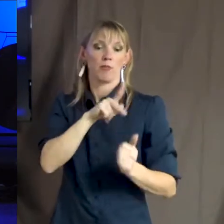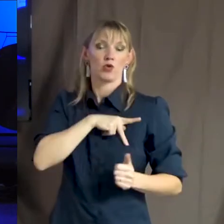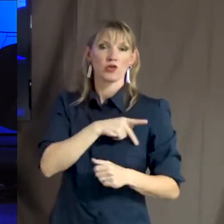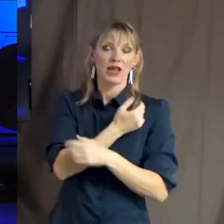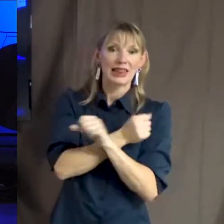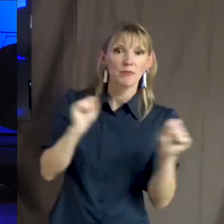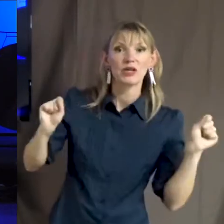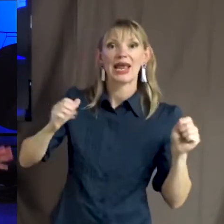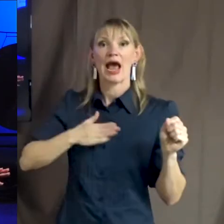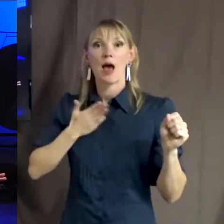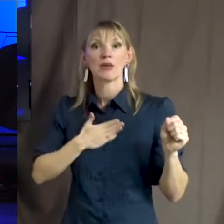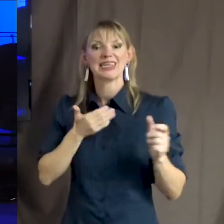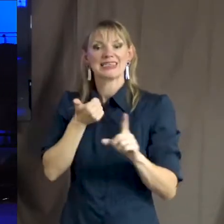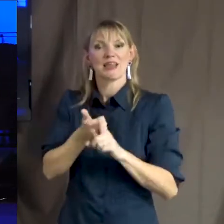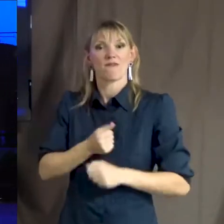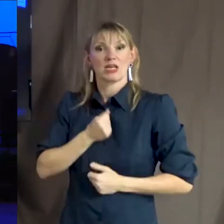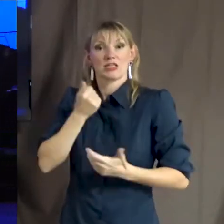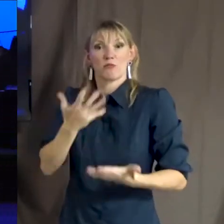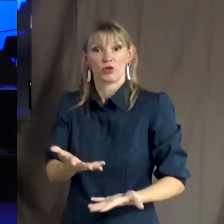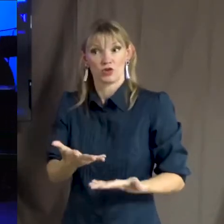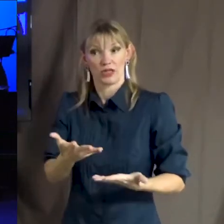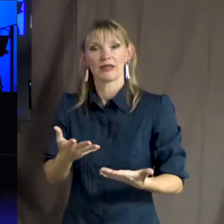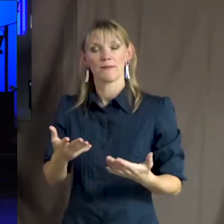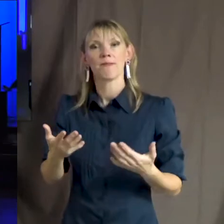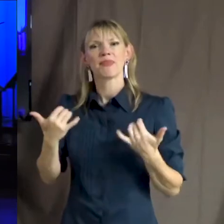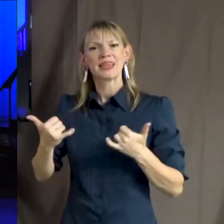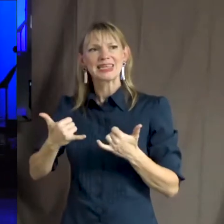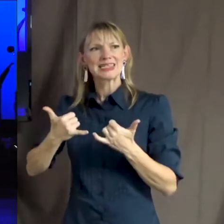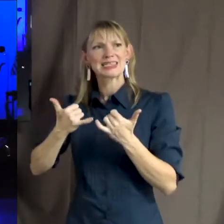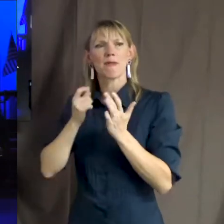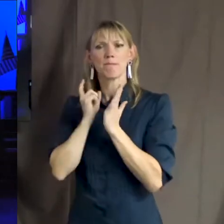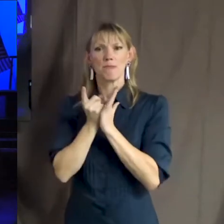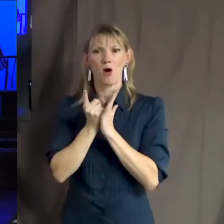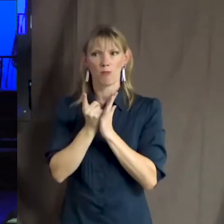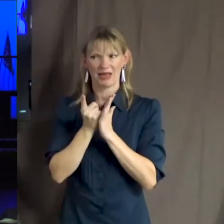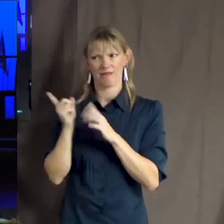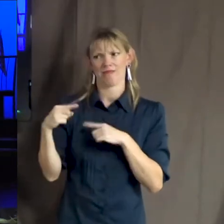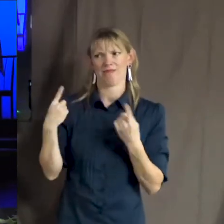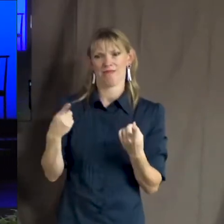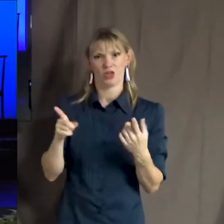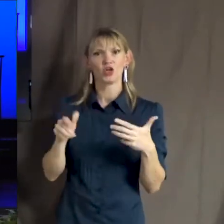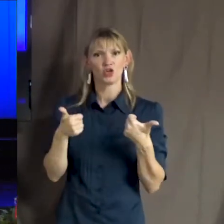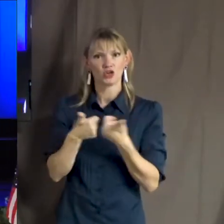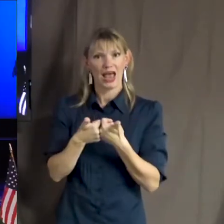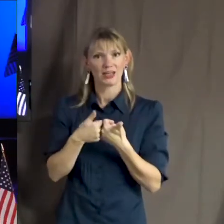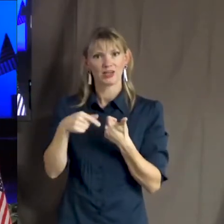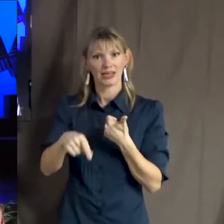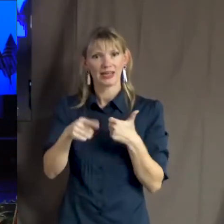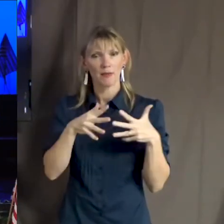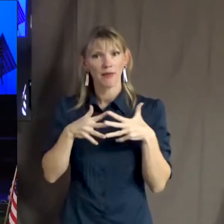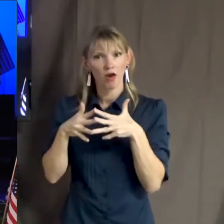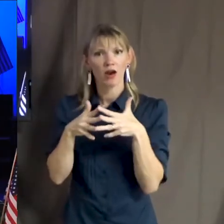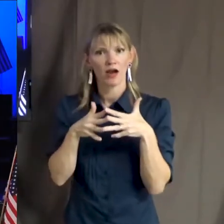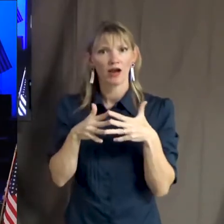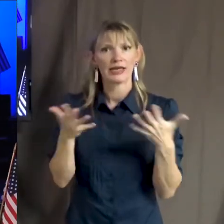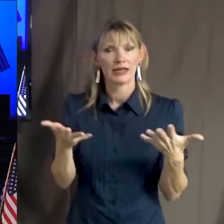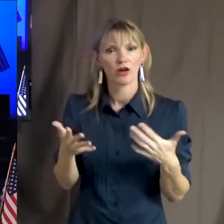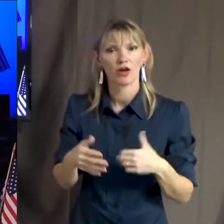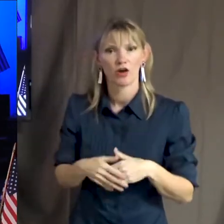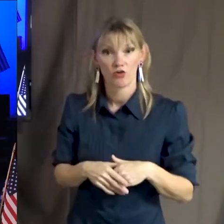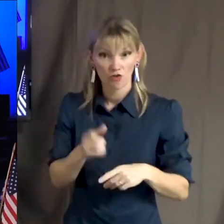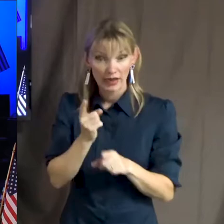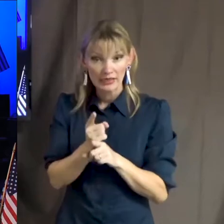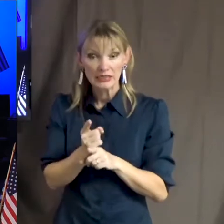and self-expression." And taking an honest moment here, it's been a challenging year in America this year,